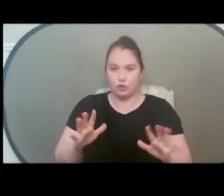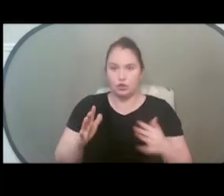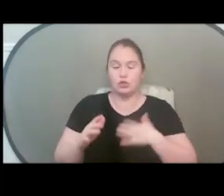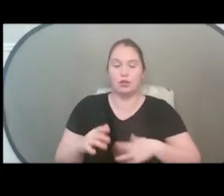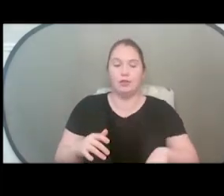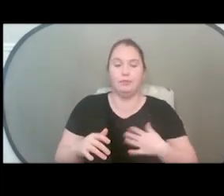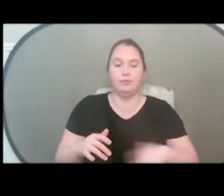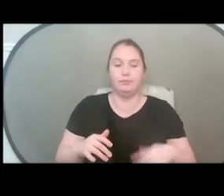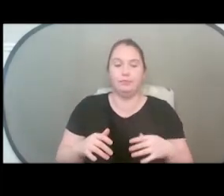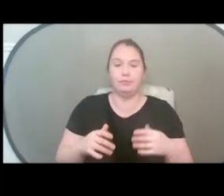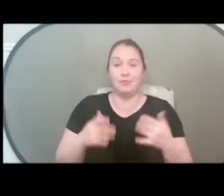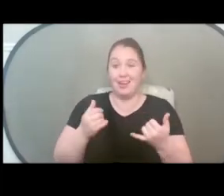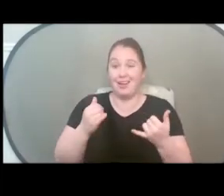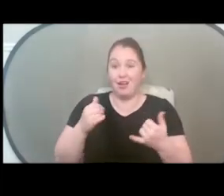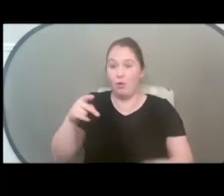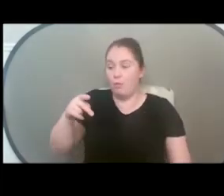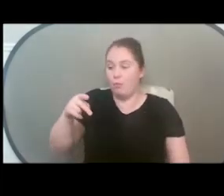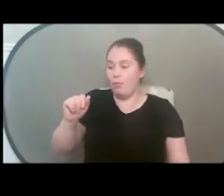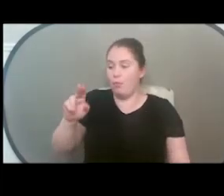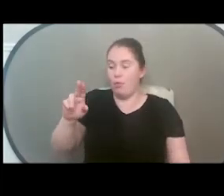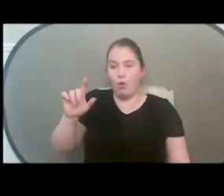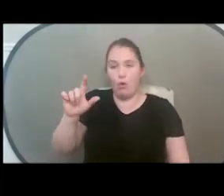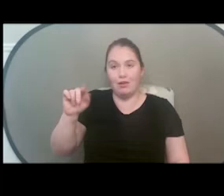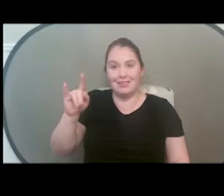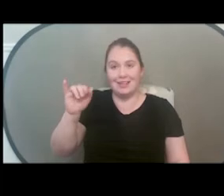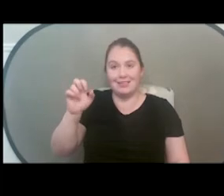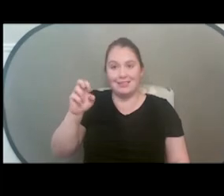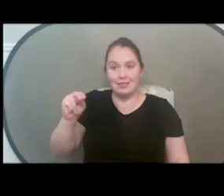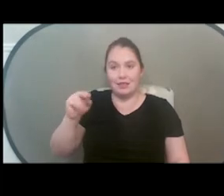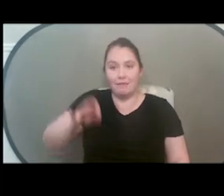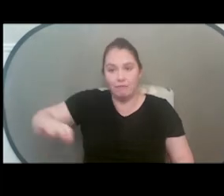considered Waco ISD property, those fields.